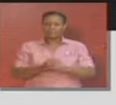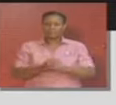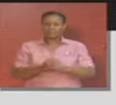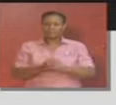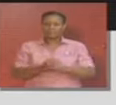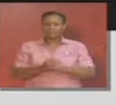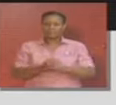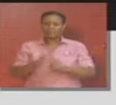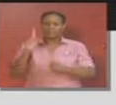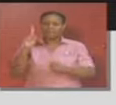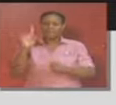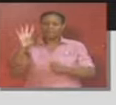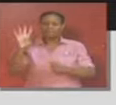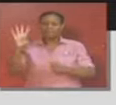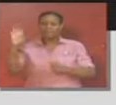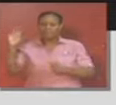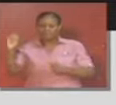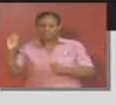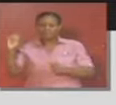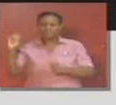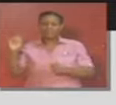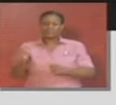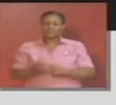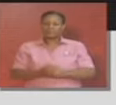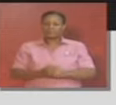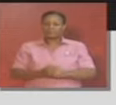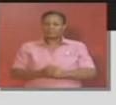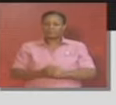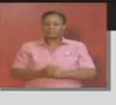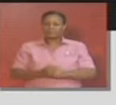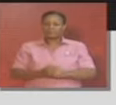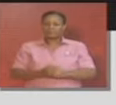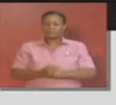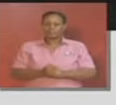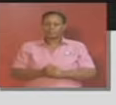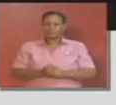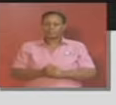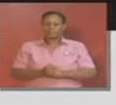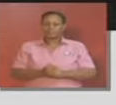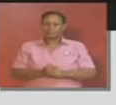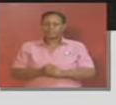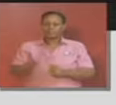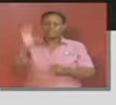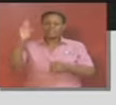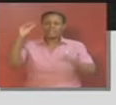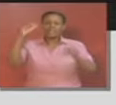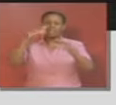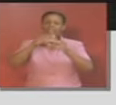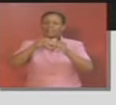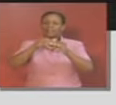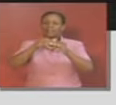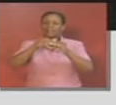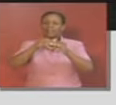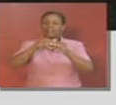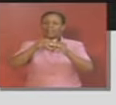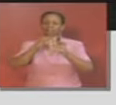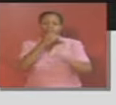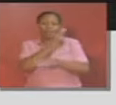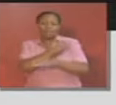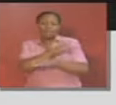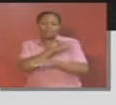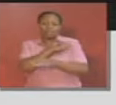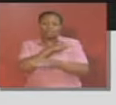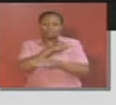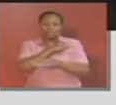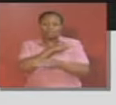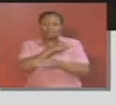follows. There are 6 persons in hospital. Those persons distributed as follows: 5 at the Couva Medical